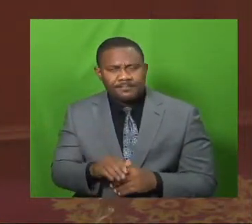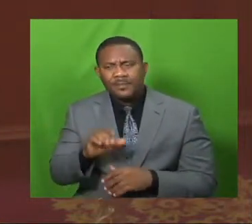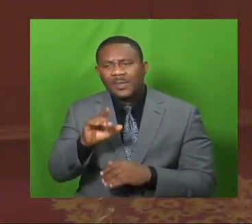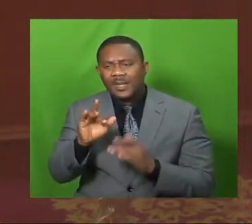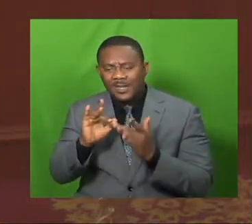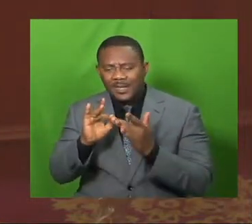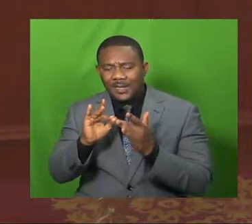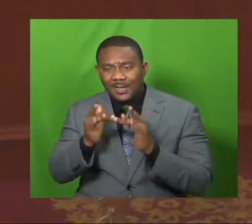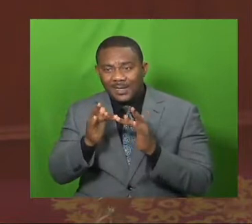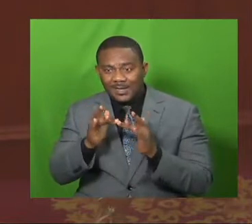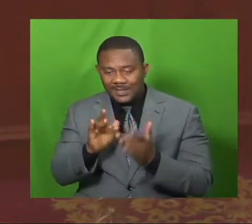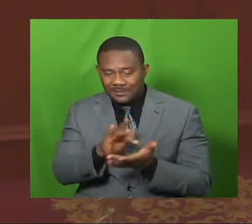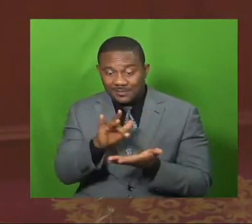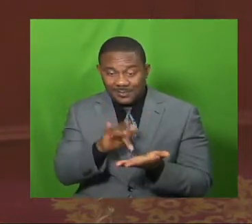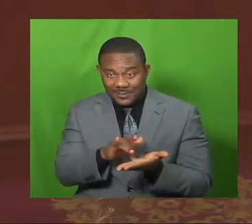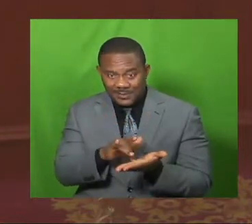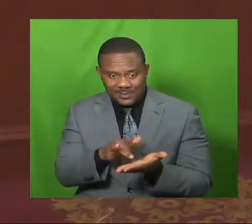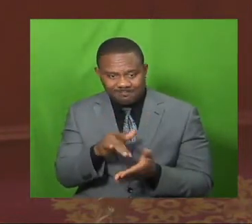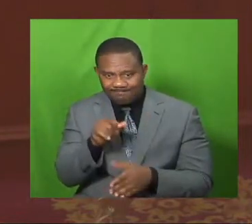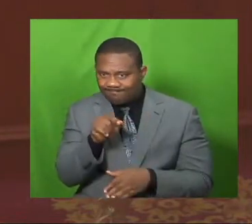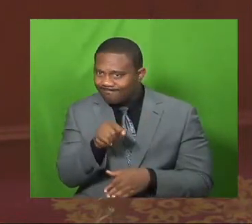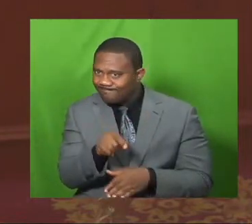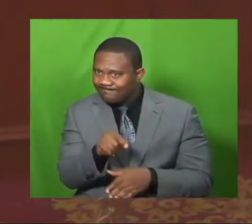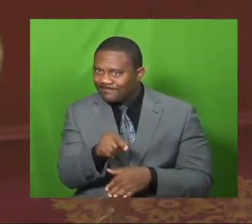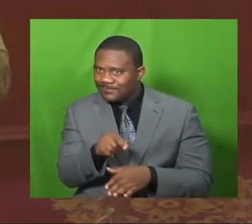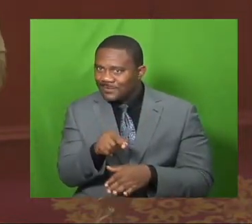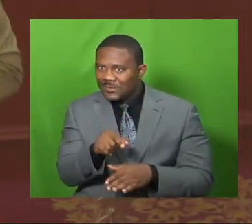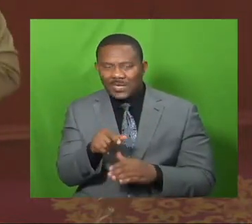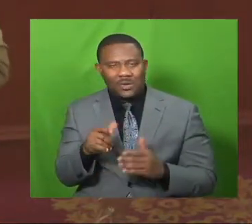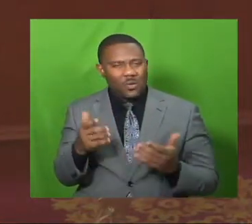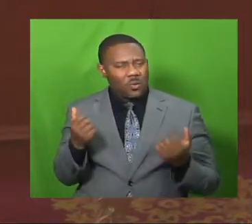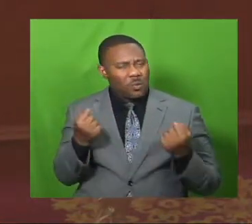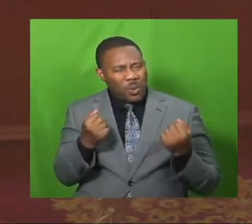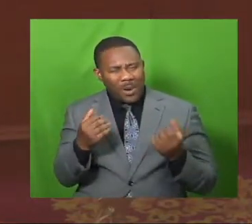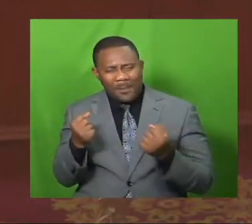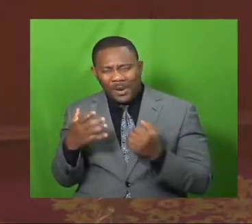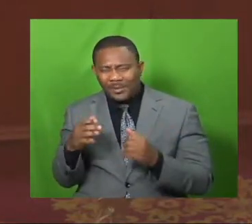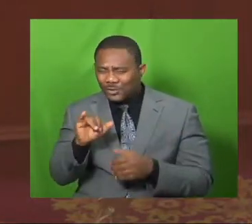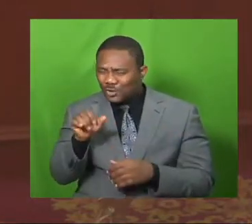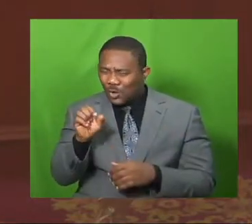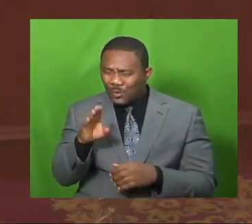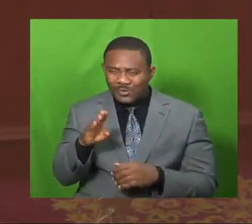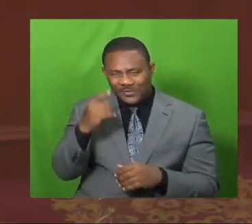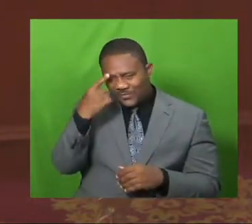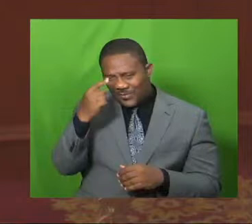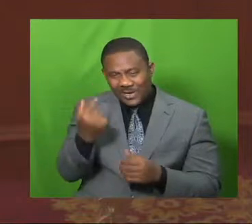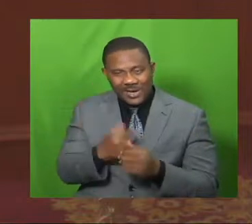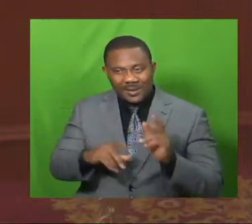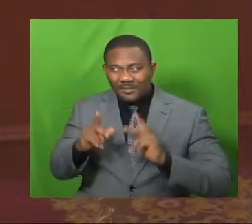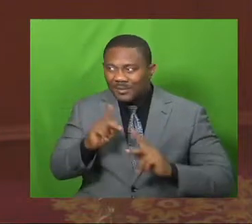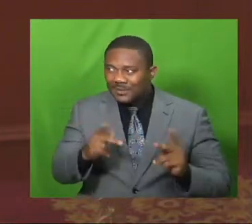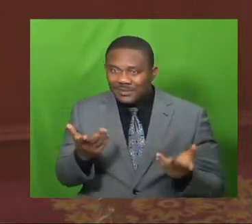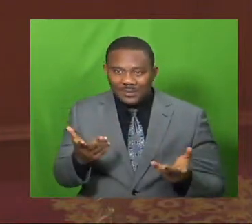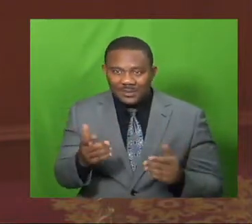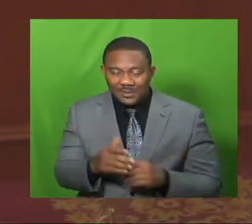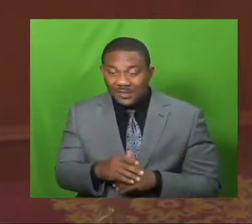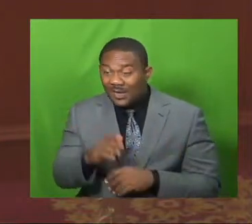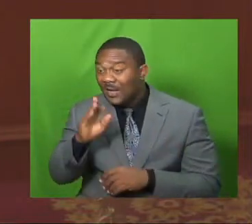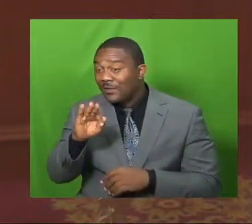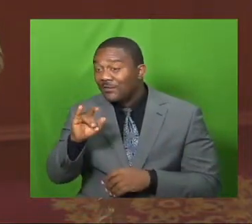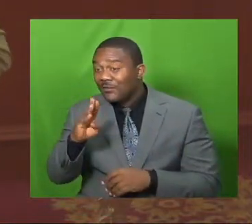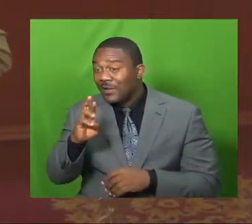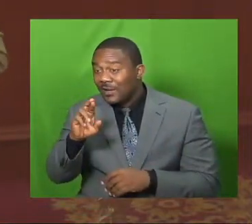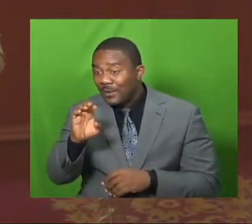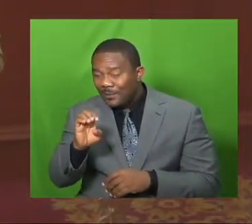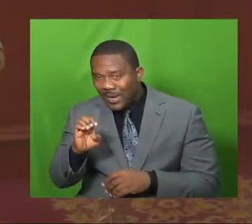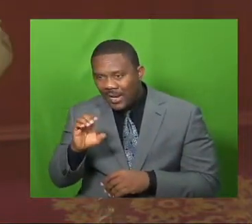up to provide outsourcing that will create millions and thousands of jobs for Ghanaians. Mr. Speaker, we developed the fiber optic